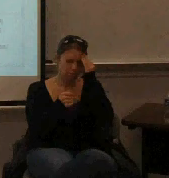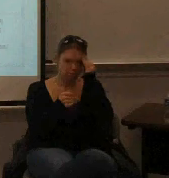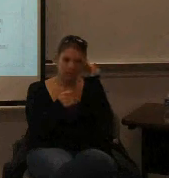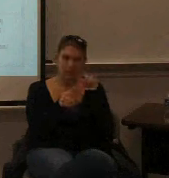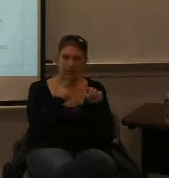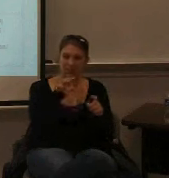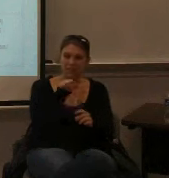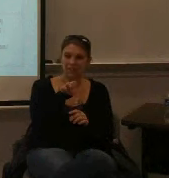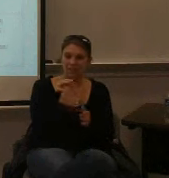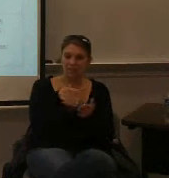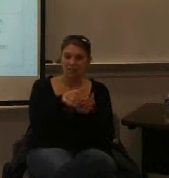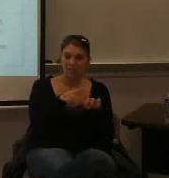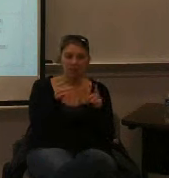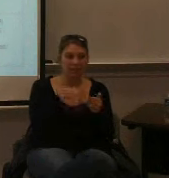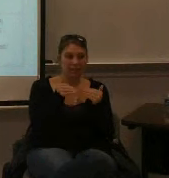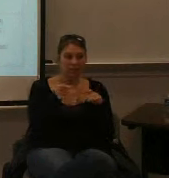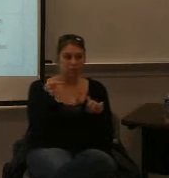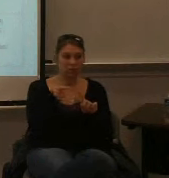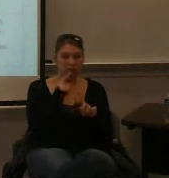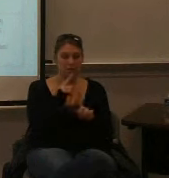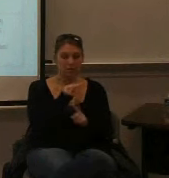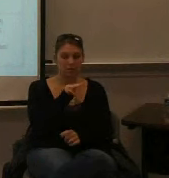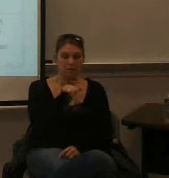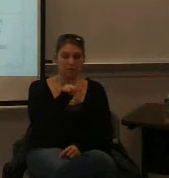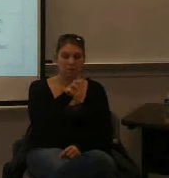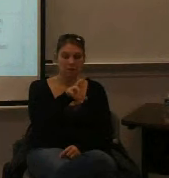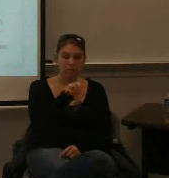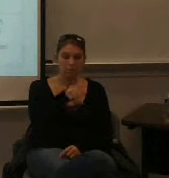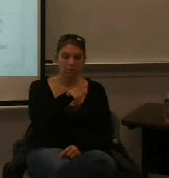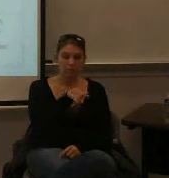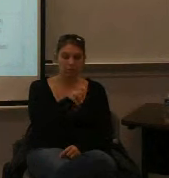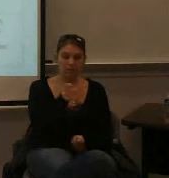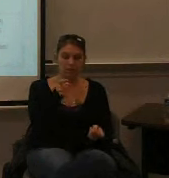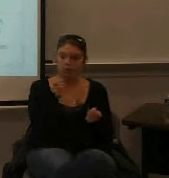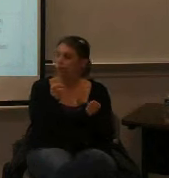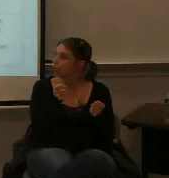studies. But the next point is magnified control.